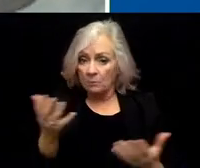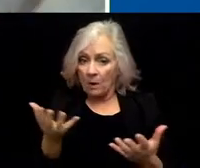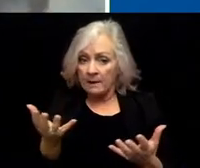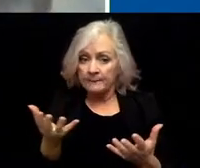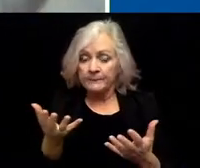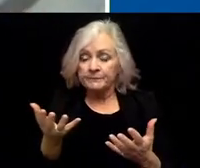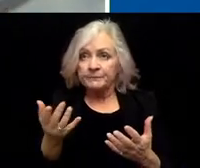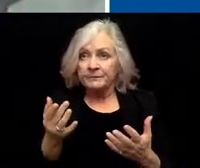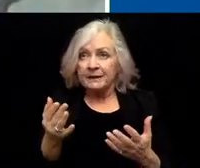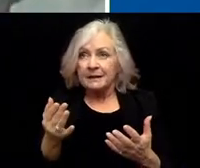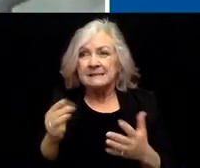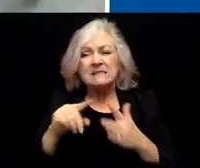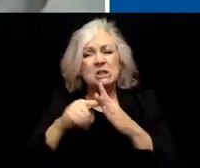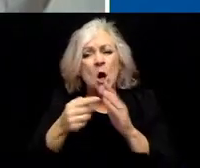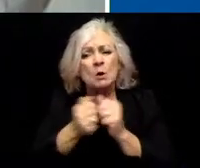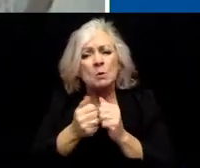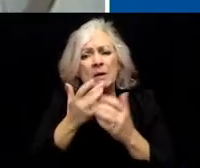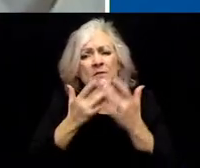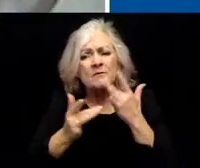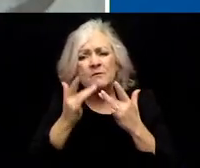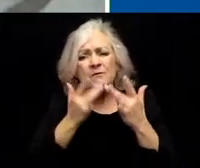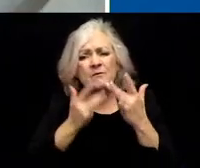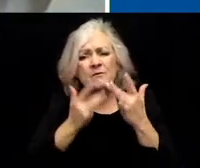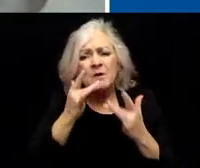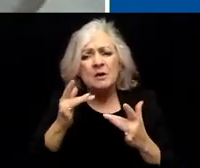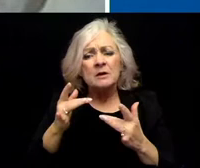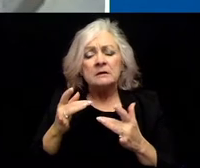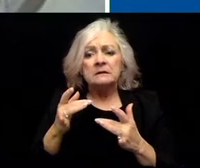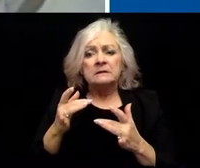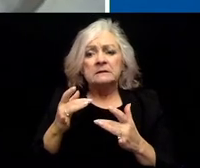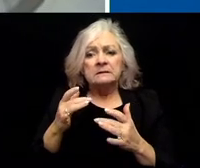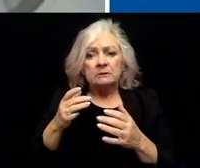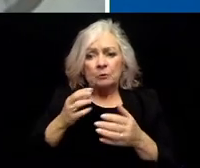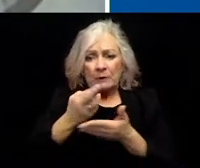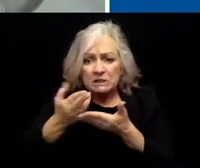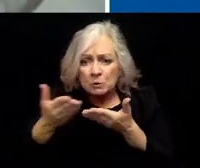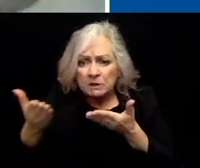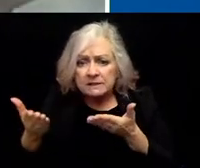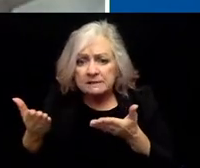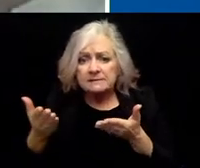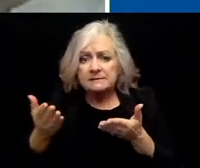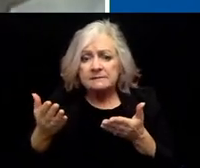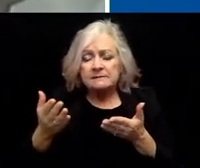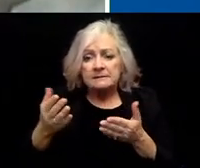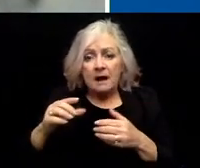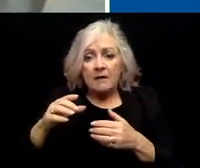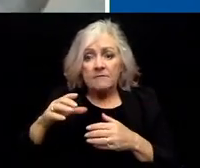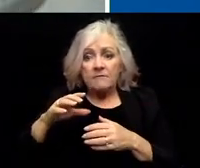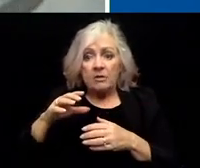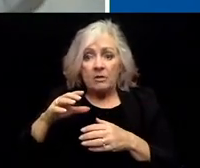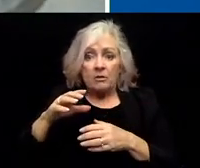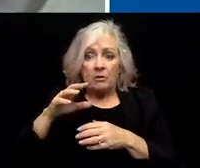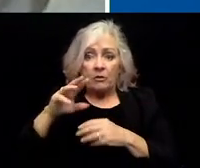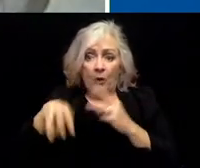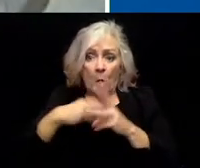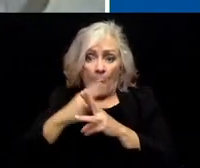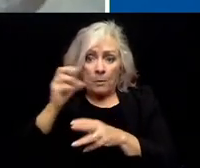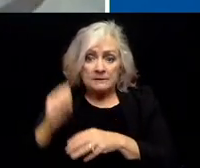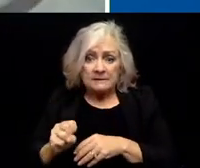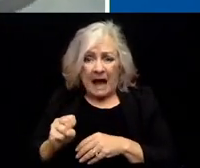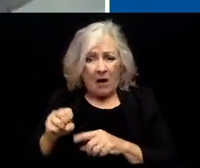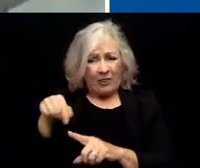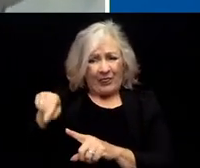very frugal, resource-constrained environments of the Global South, which has very few of the